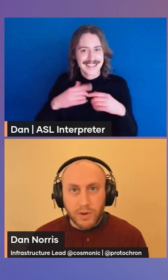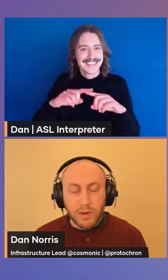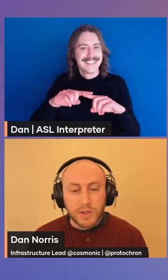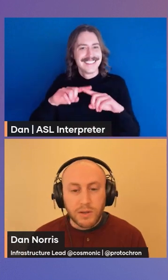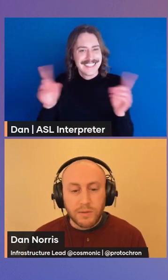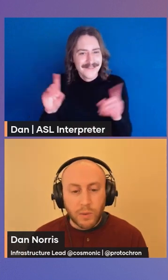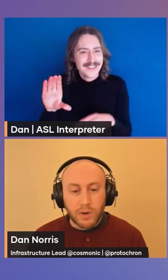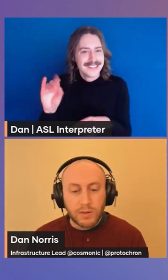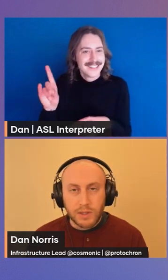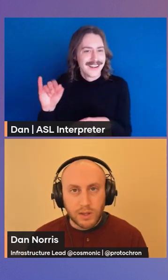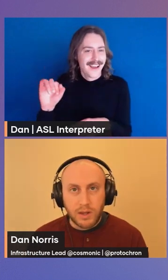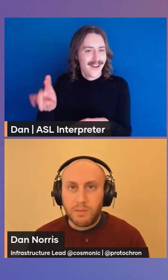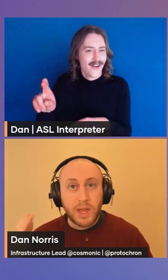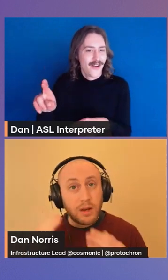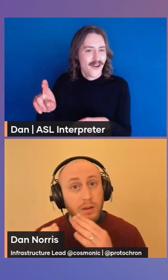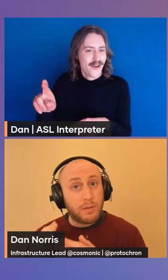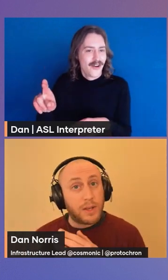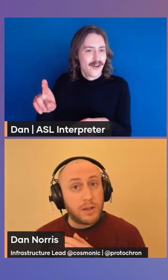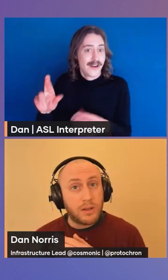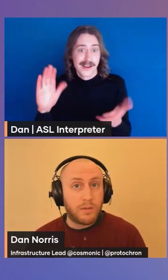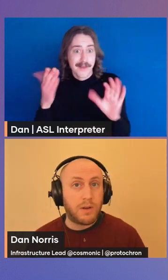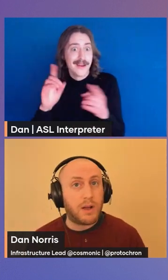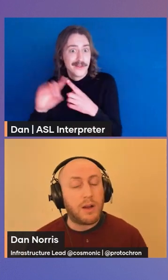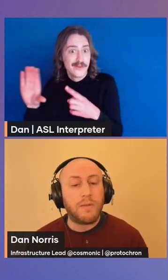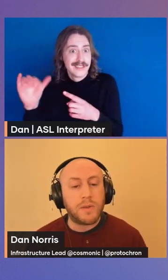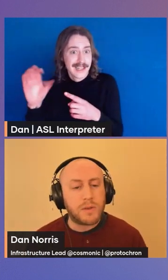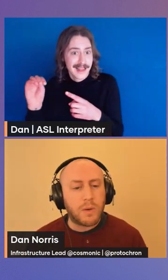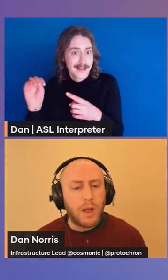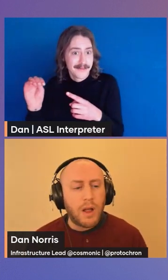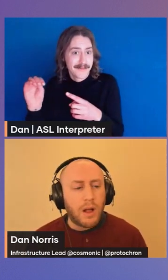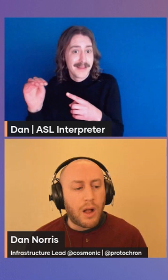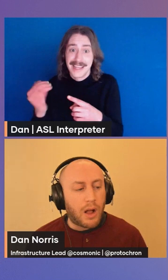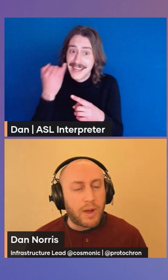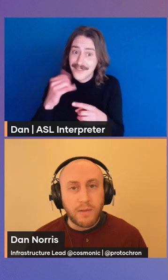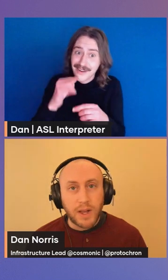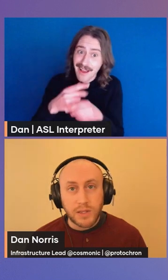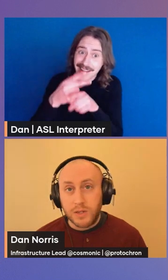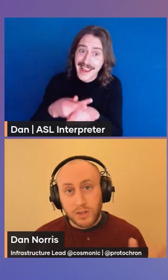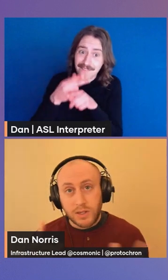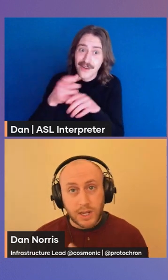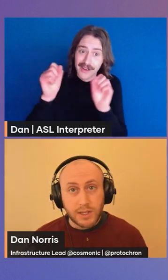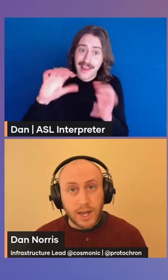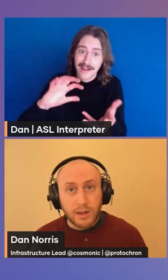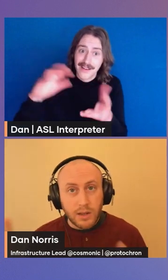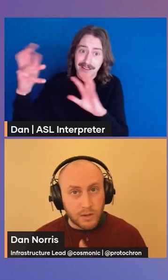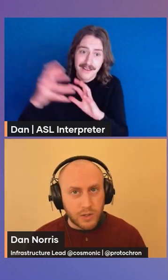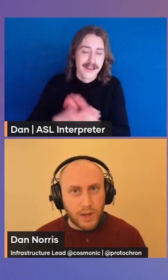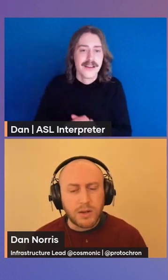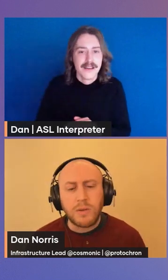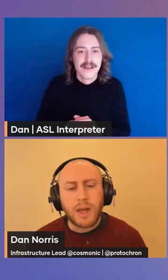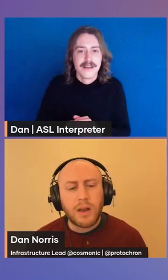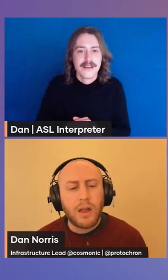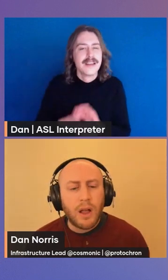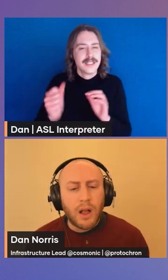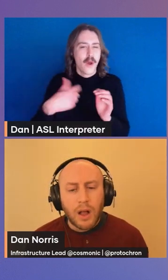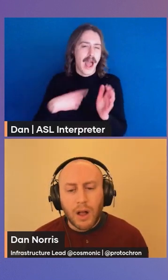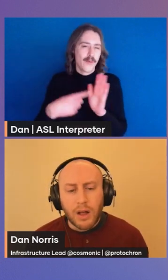whatever you're using for Cilium. They can conflict if you're not careful. So my advice is just to set it statically, and I'll show you how to do